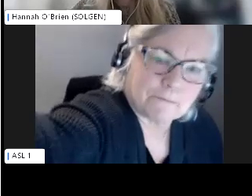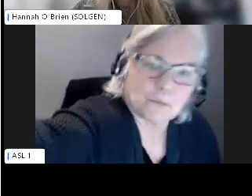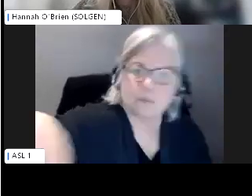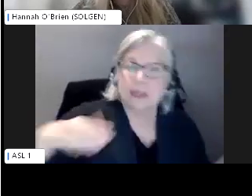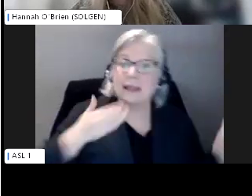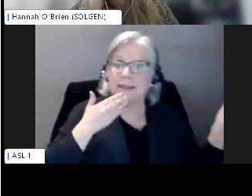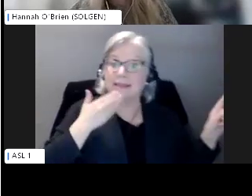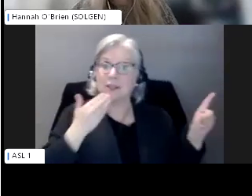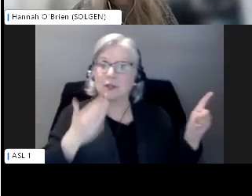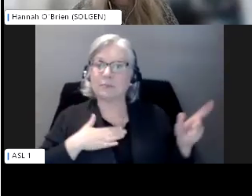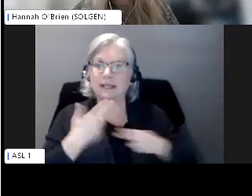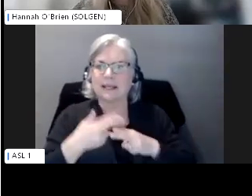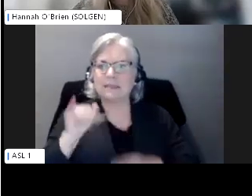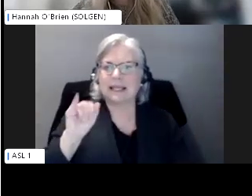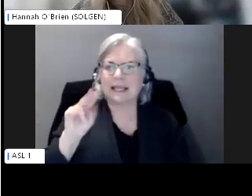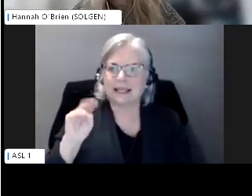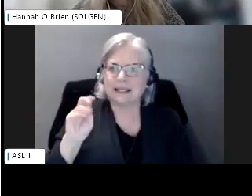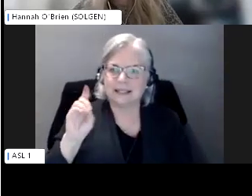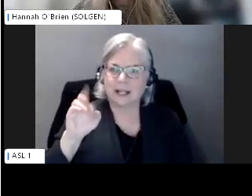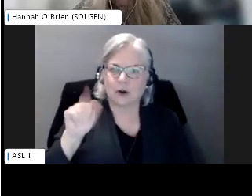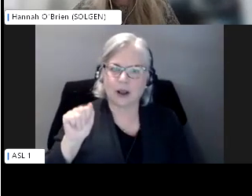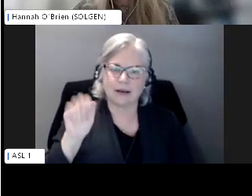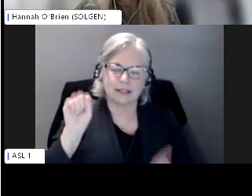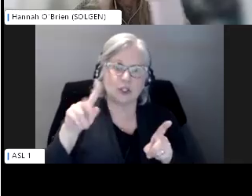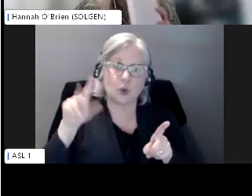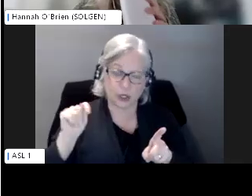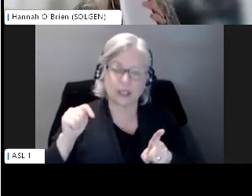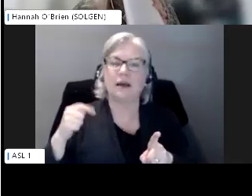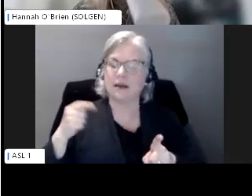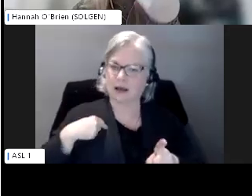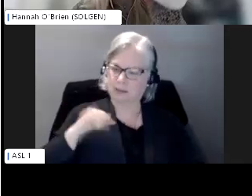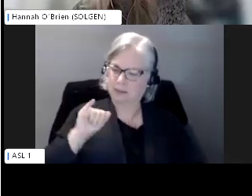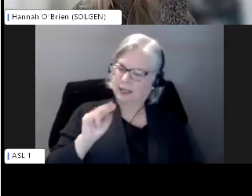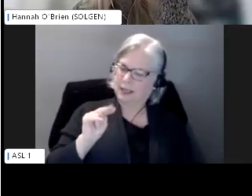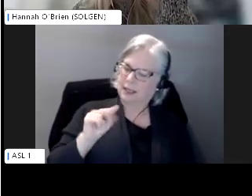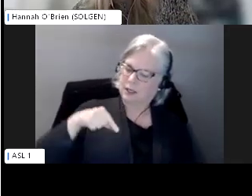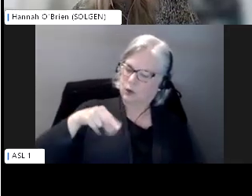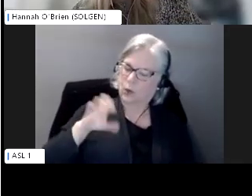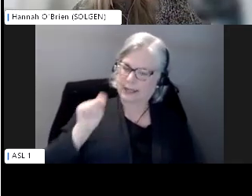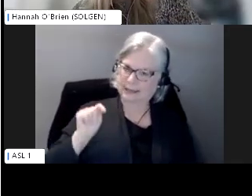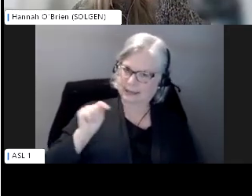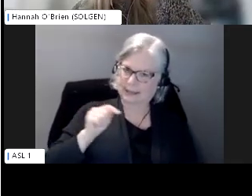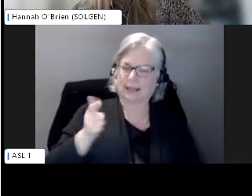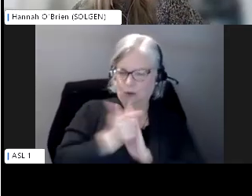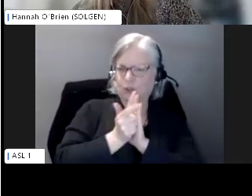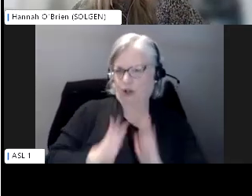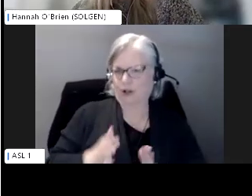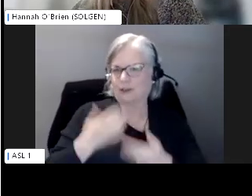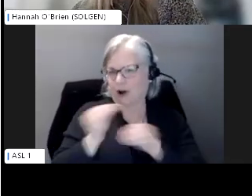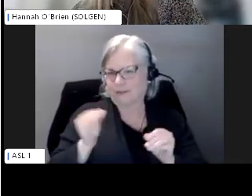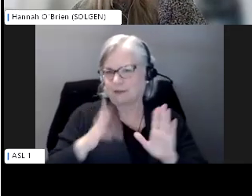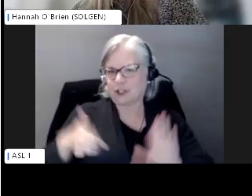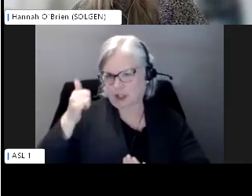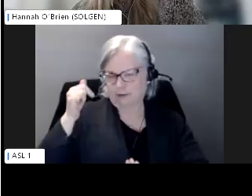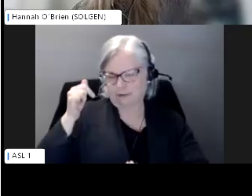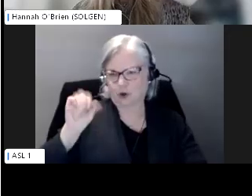My name is Indira Stewart, and as Hannah said, I am inquest counsel at the Office of the Chief Coroner. I'm going